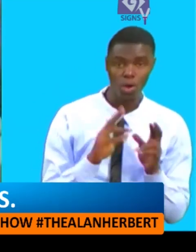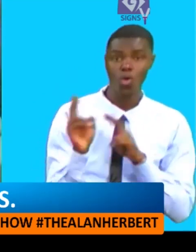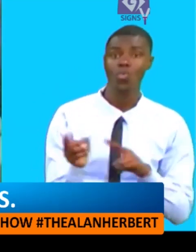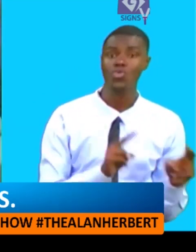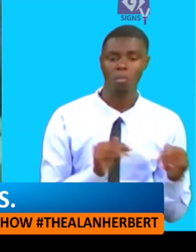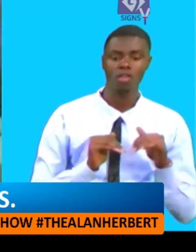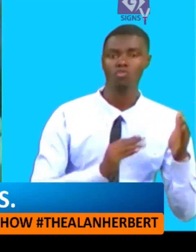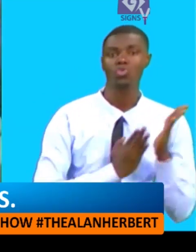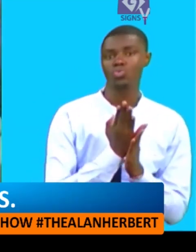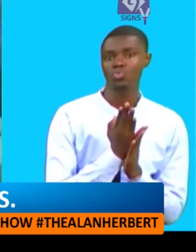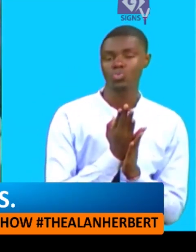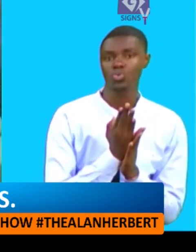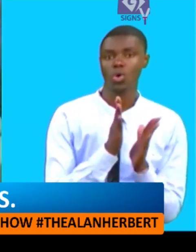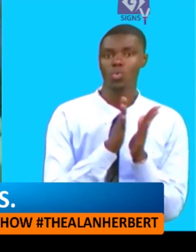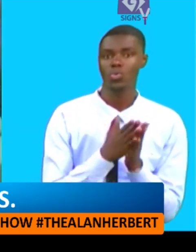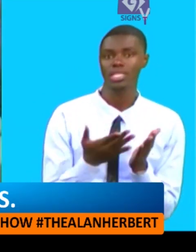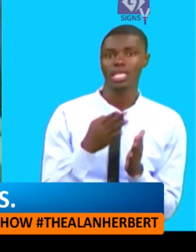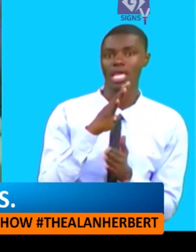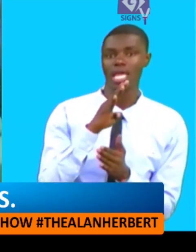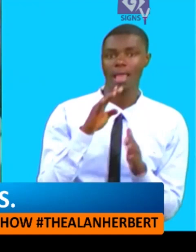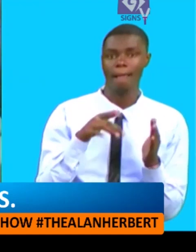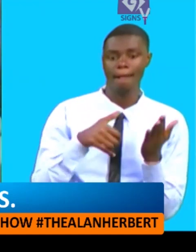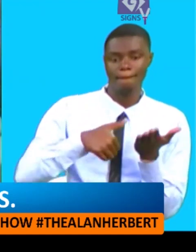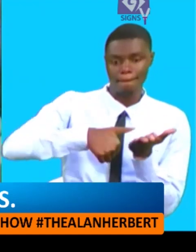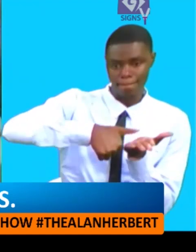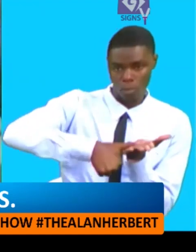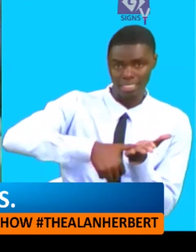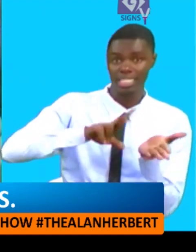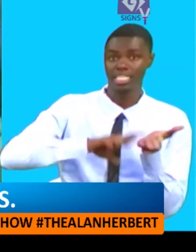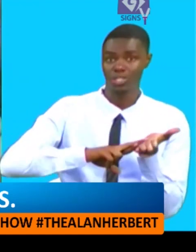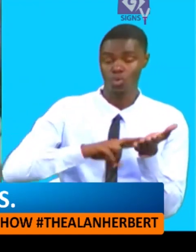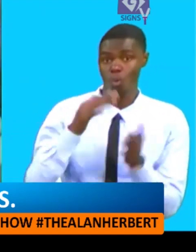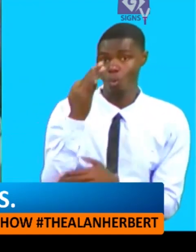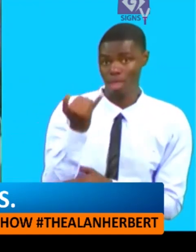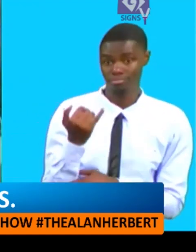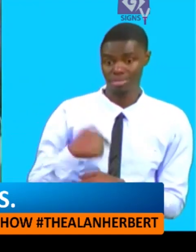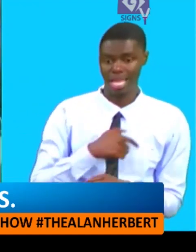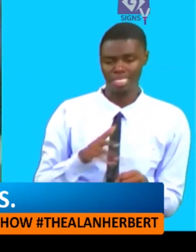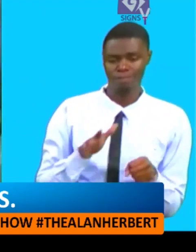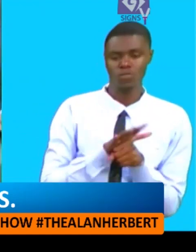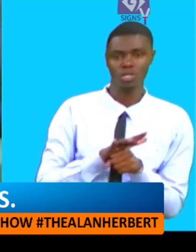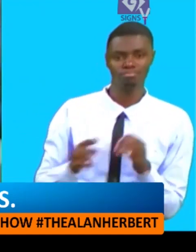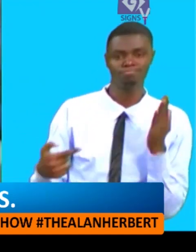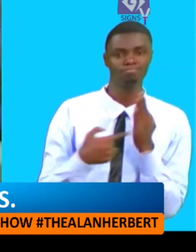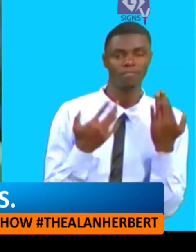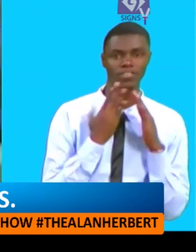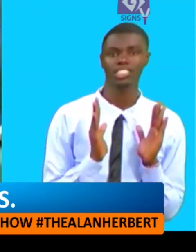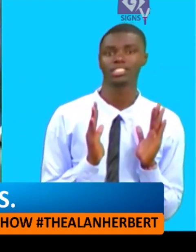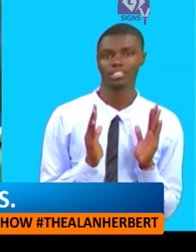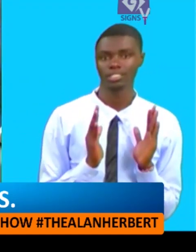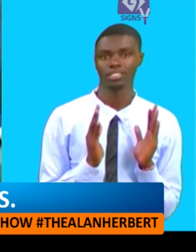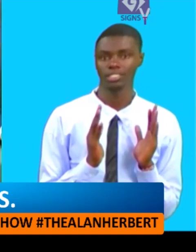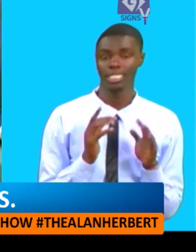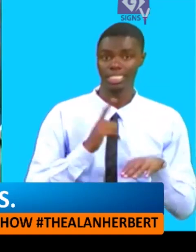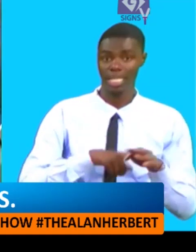normally follow through with the biometric registration. Yes. Because we have gone fully e-claim. And so